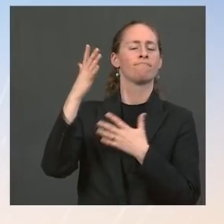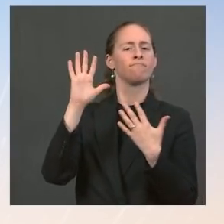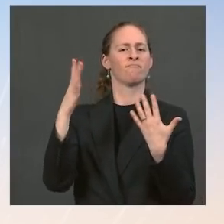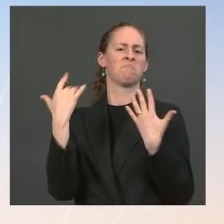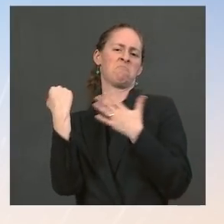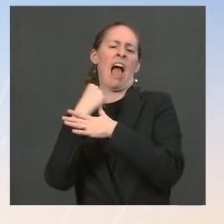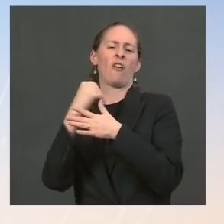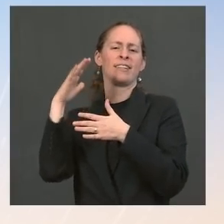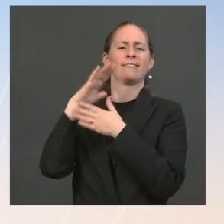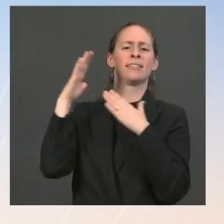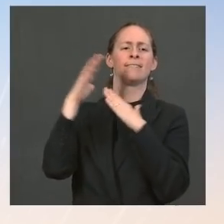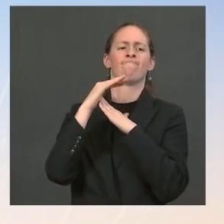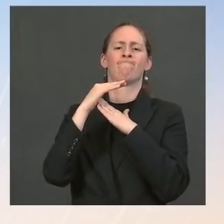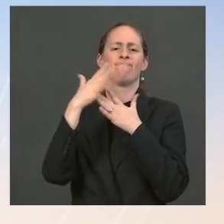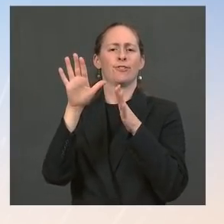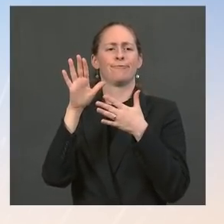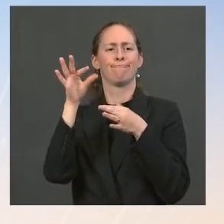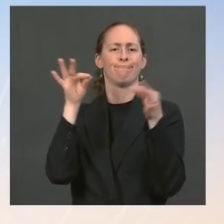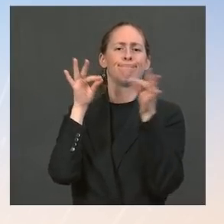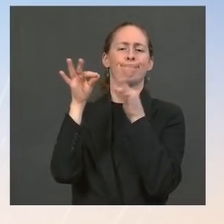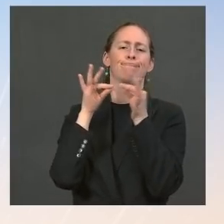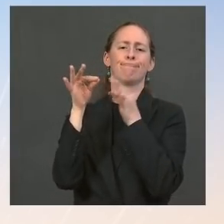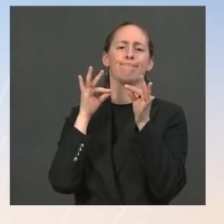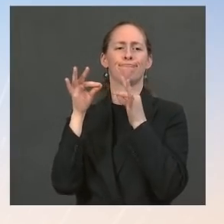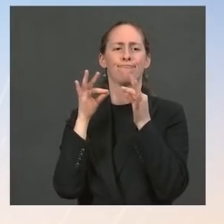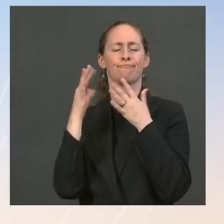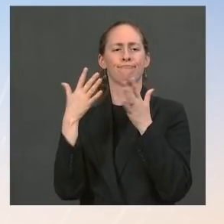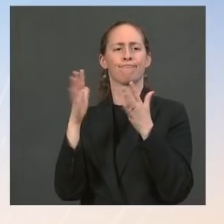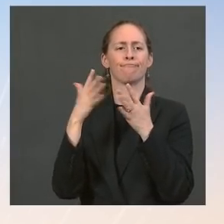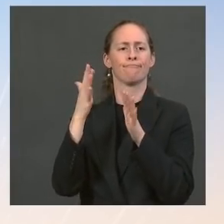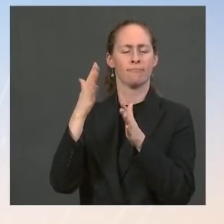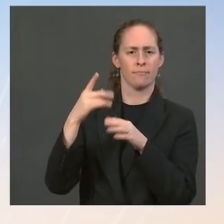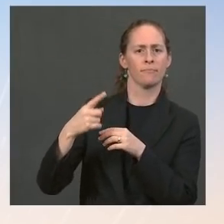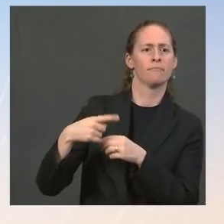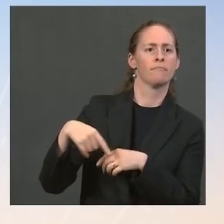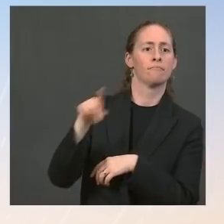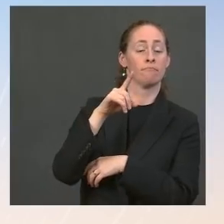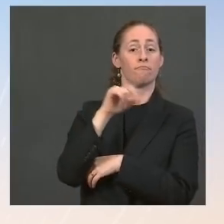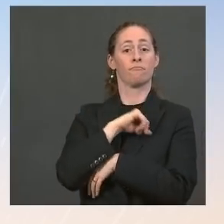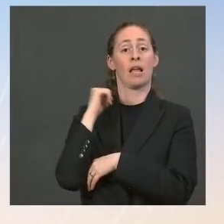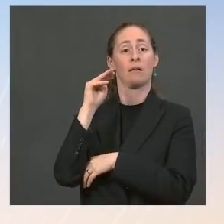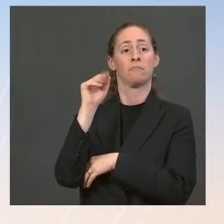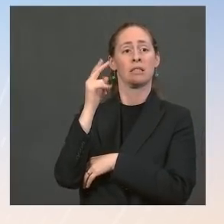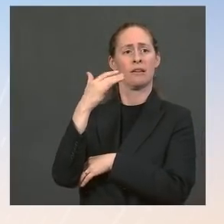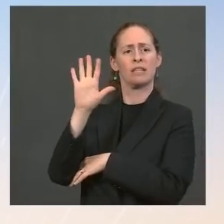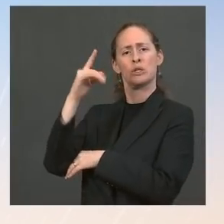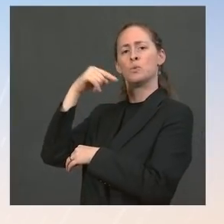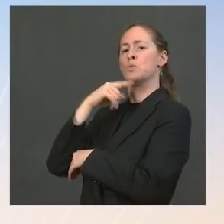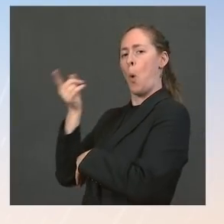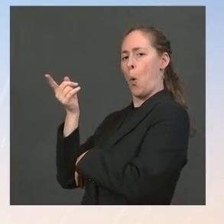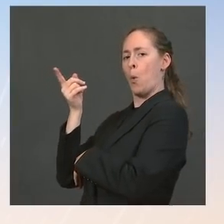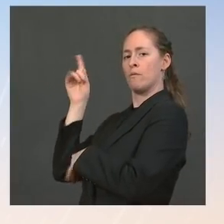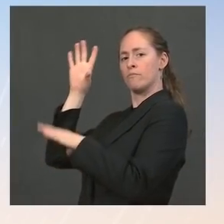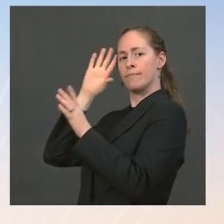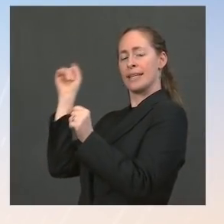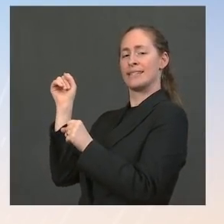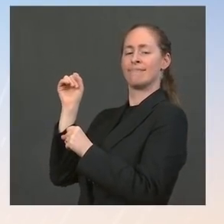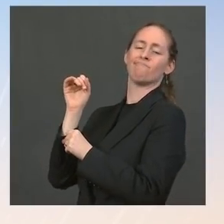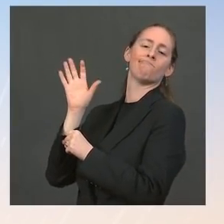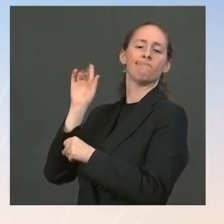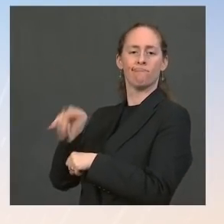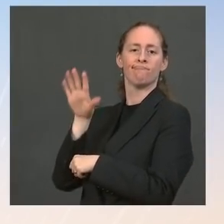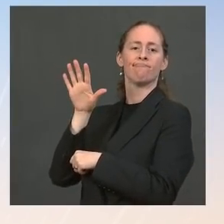late July, and Senator Manchin said that he told the president already this $1.5 trillion number. Why has the decision been